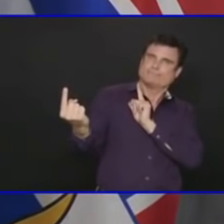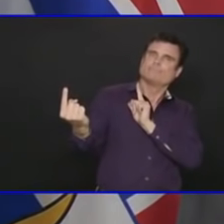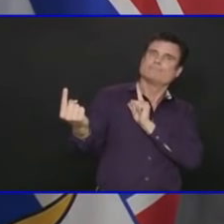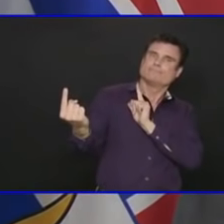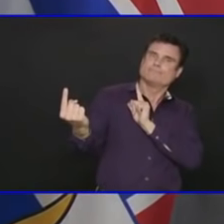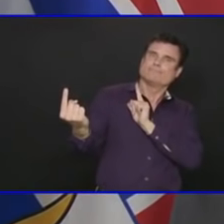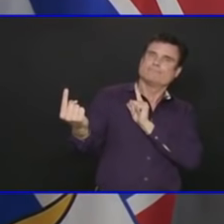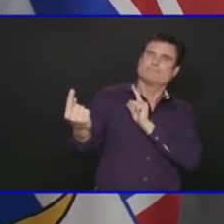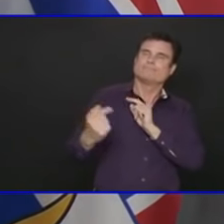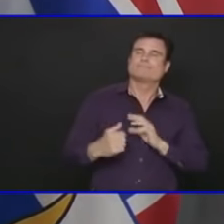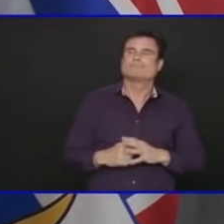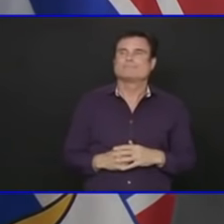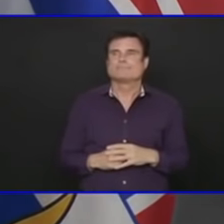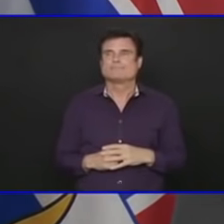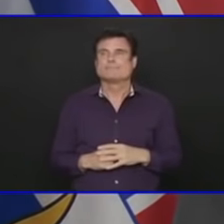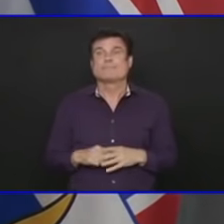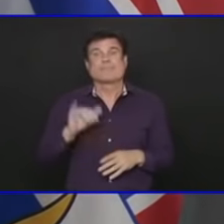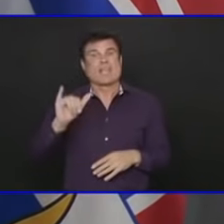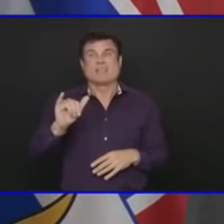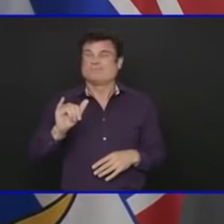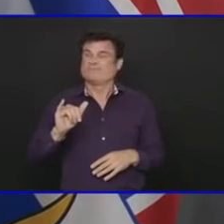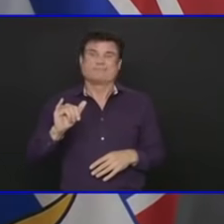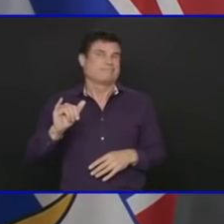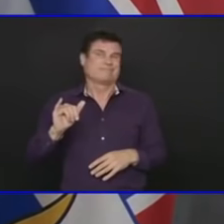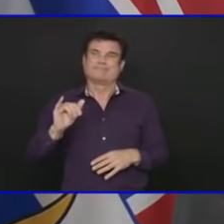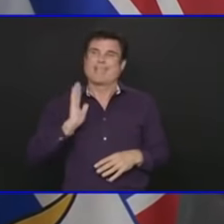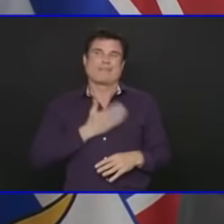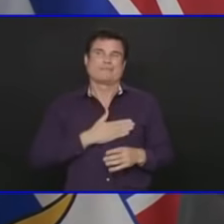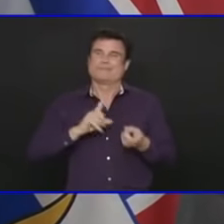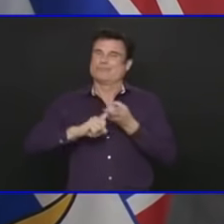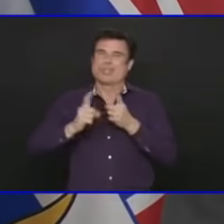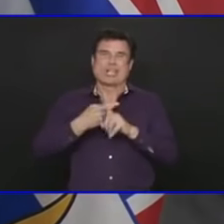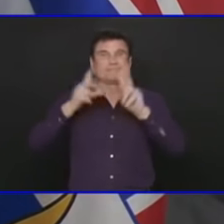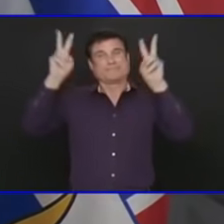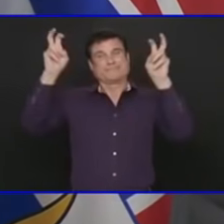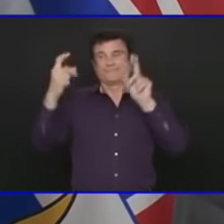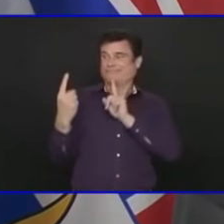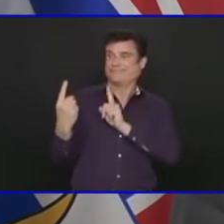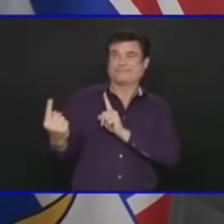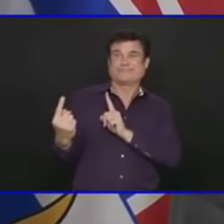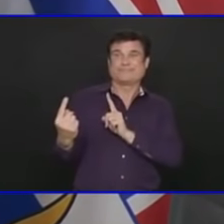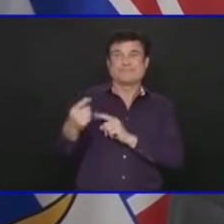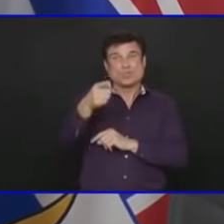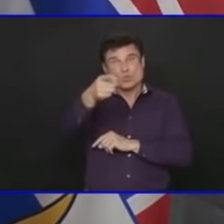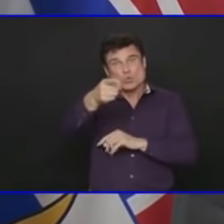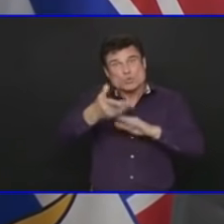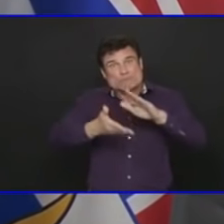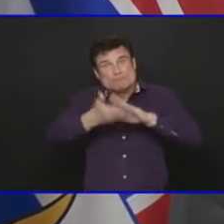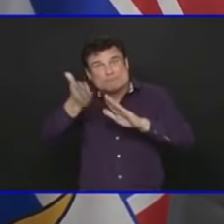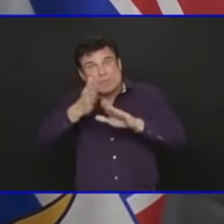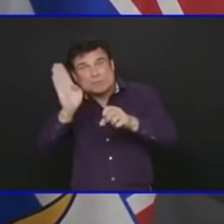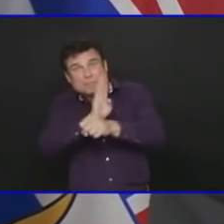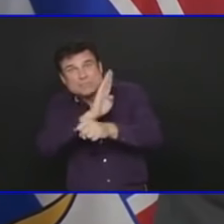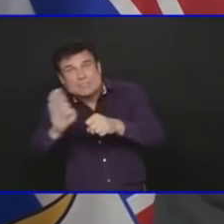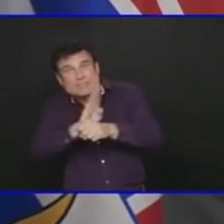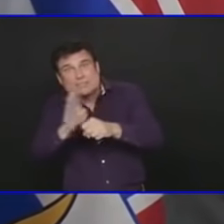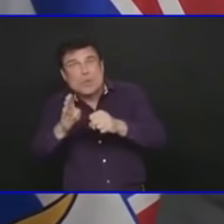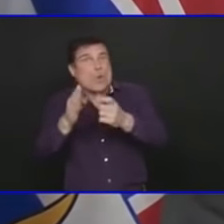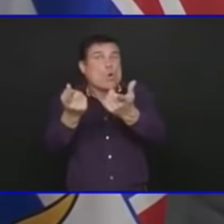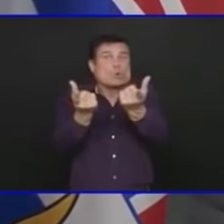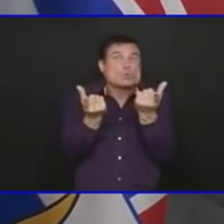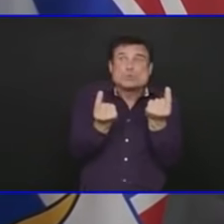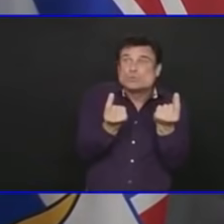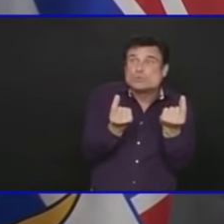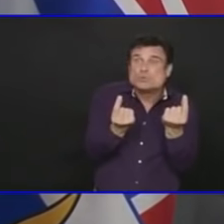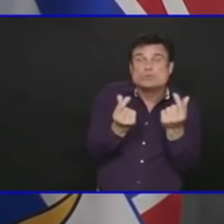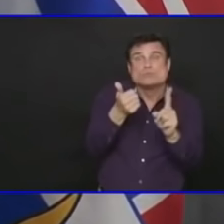we're employees, children, whoever we are. Physical distance is a key part of our social and economic renewal. It's tempting